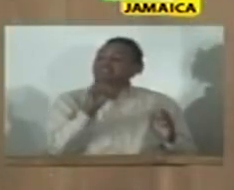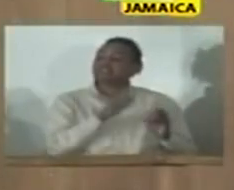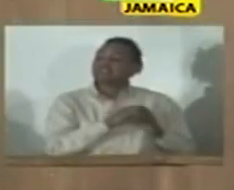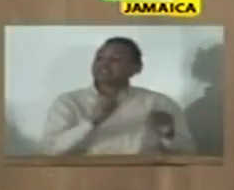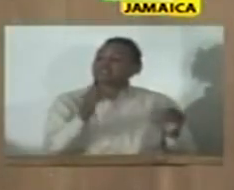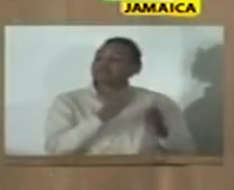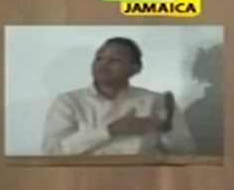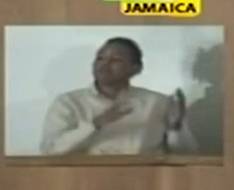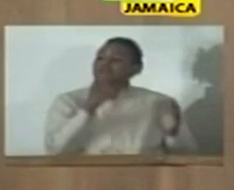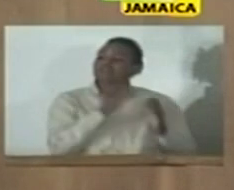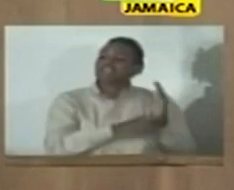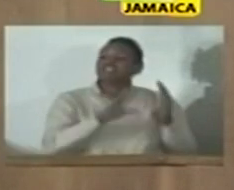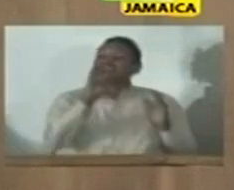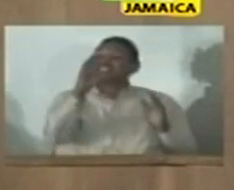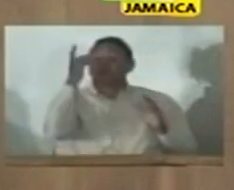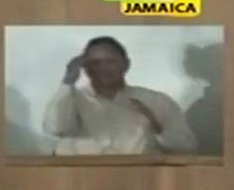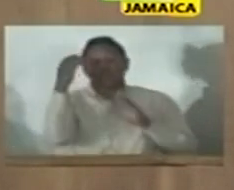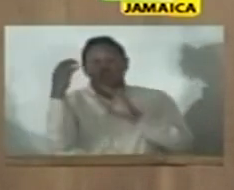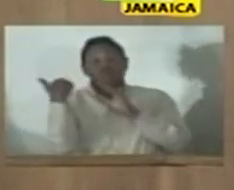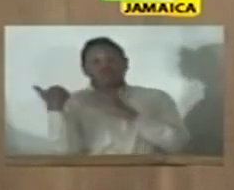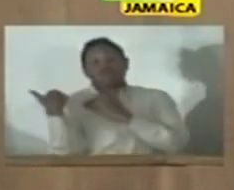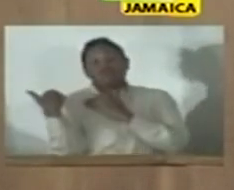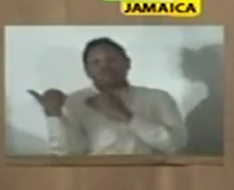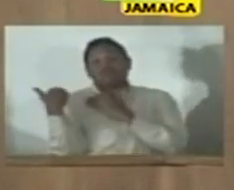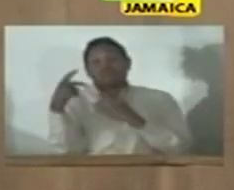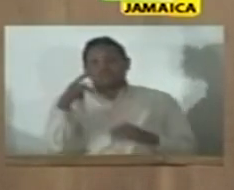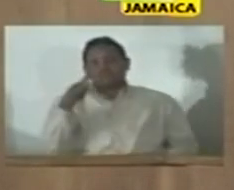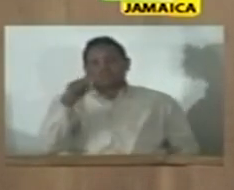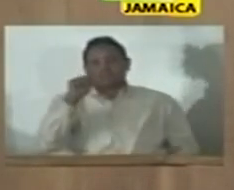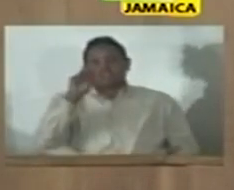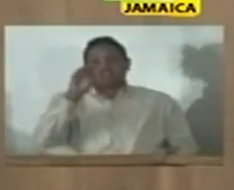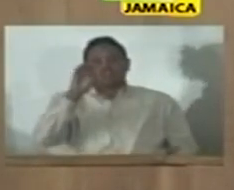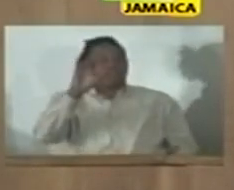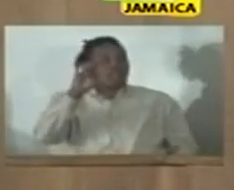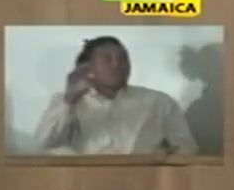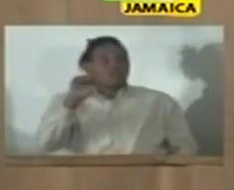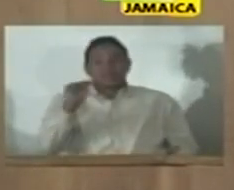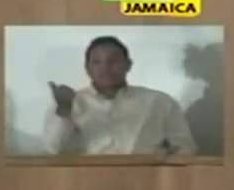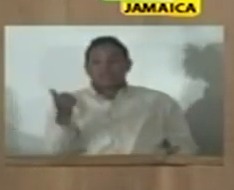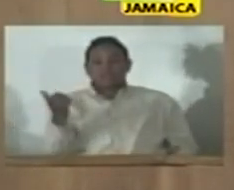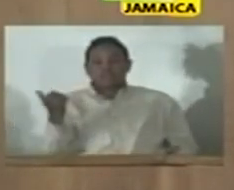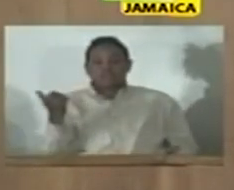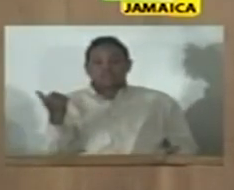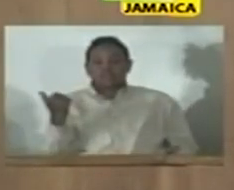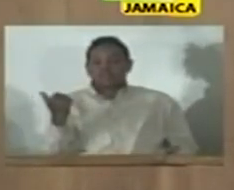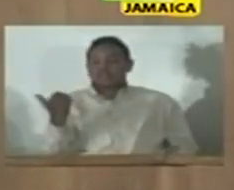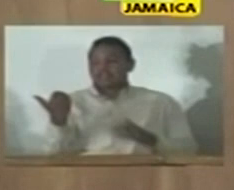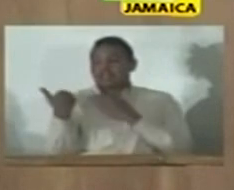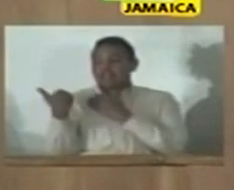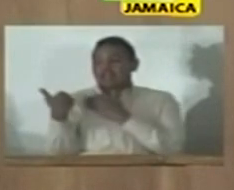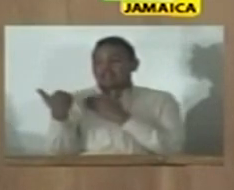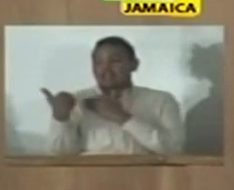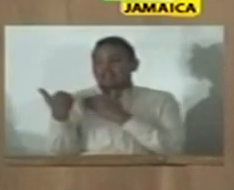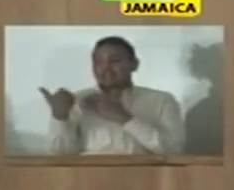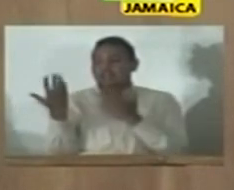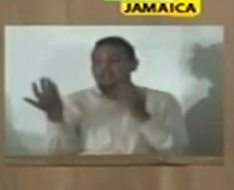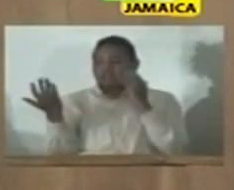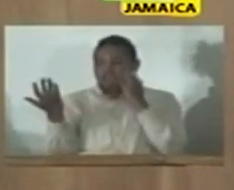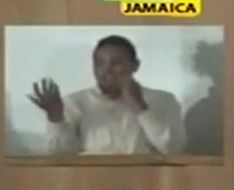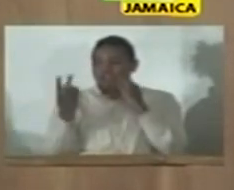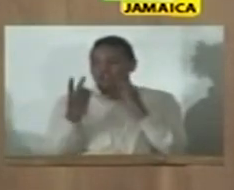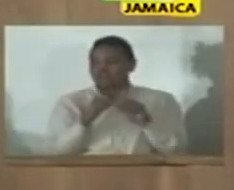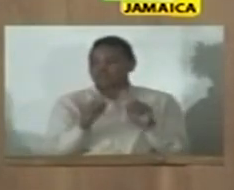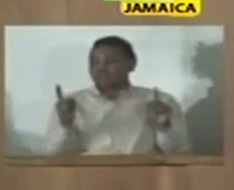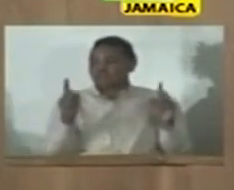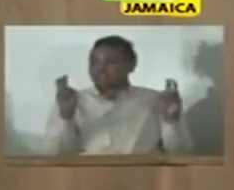Section 6, because the liability of the Petrocarib and any liability of CMU are two